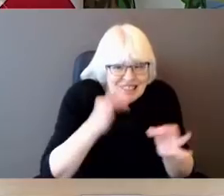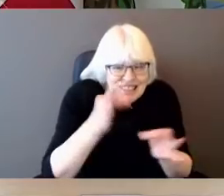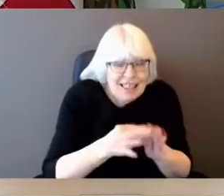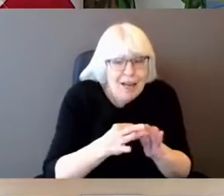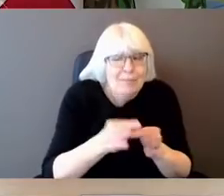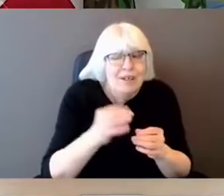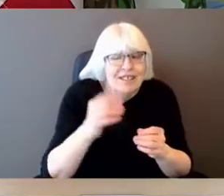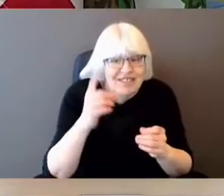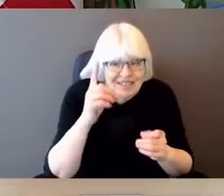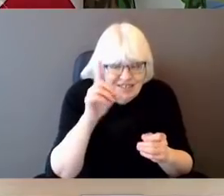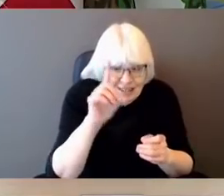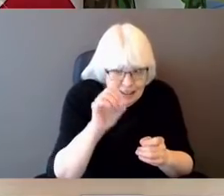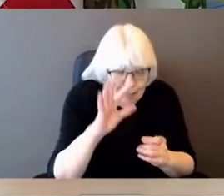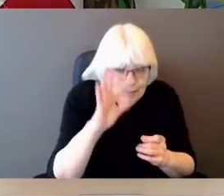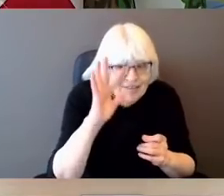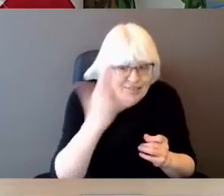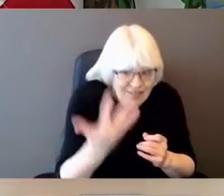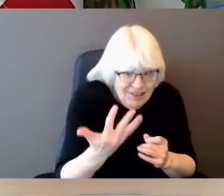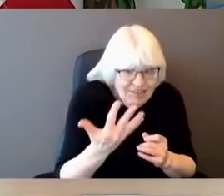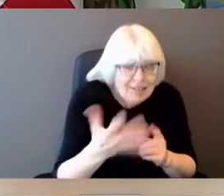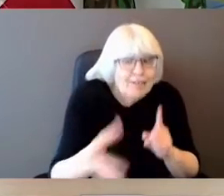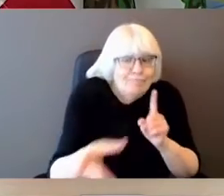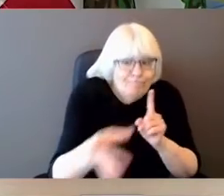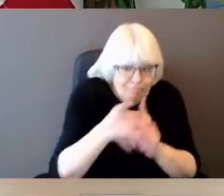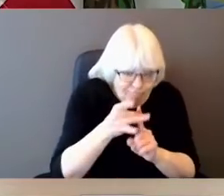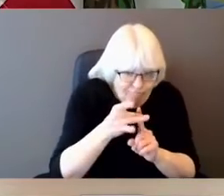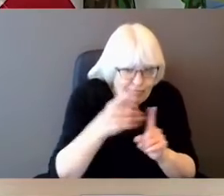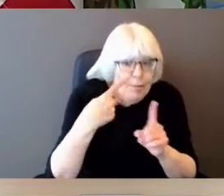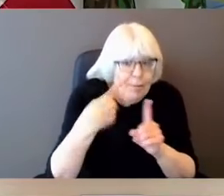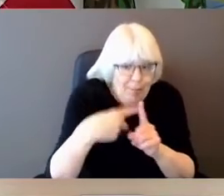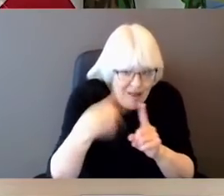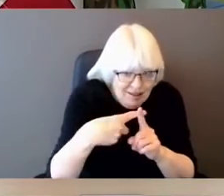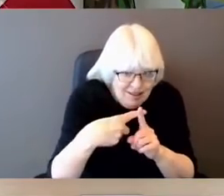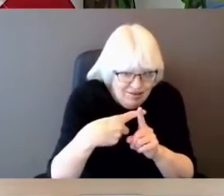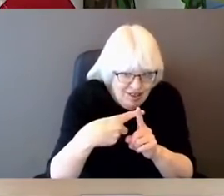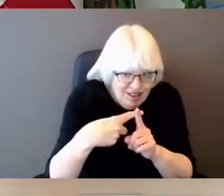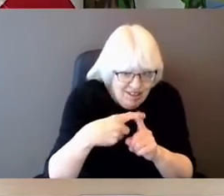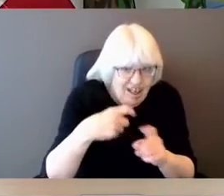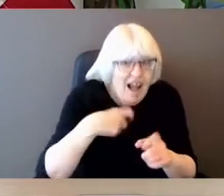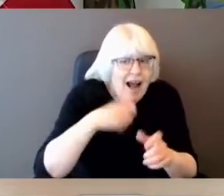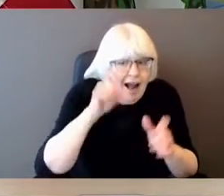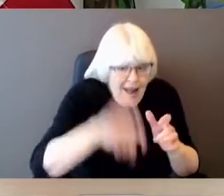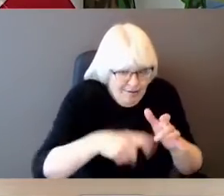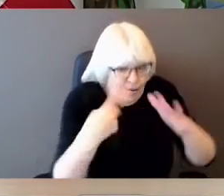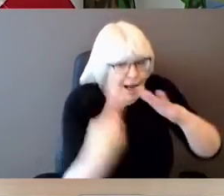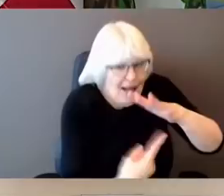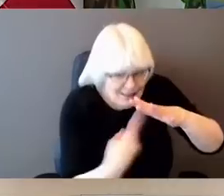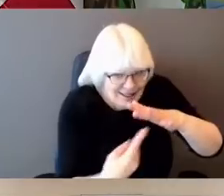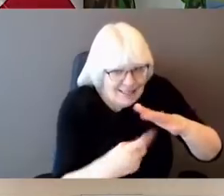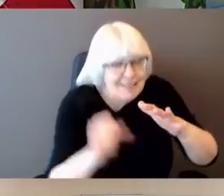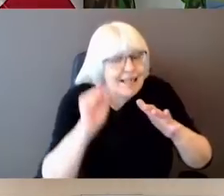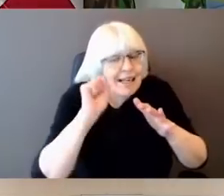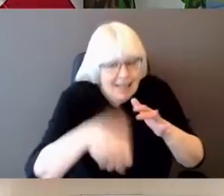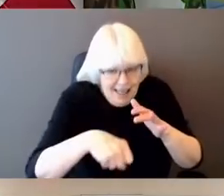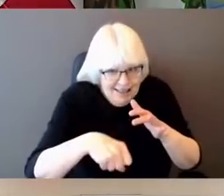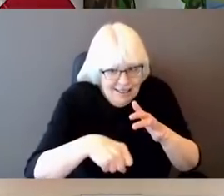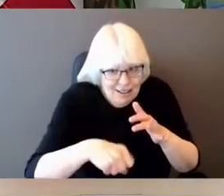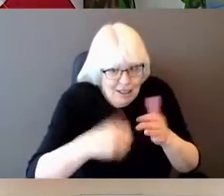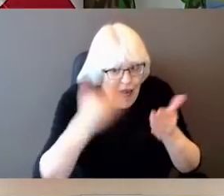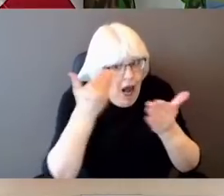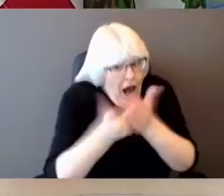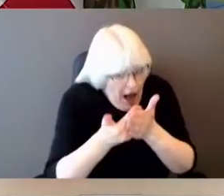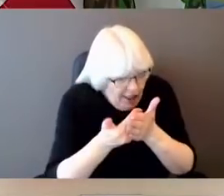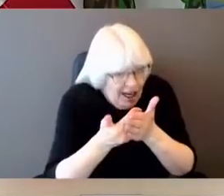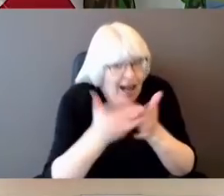cutoff. I'm to isolate. Yes, as a close contact and follow the same close contact isolation requirements.